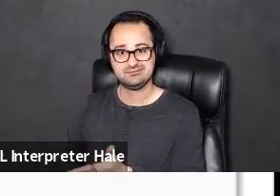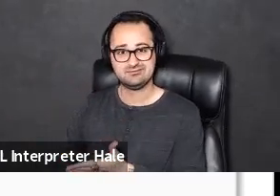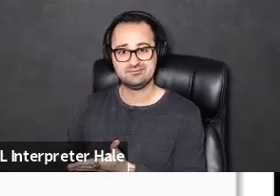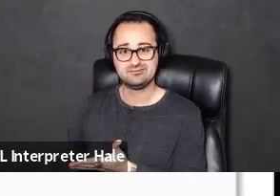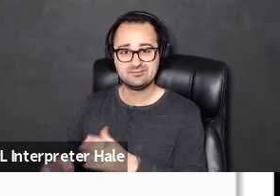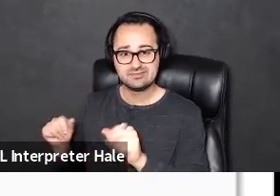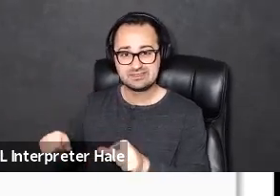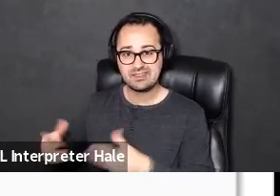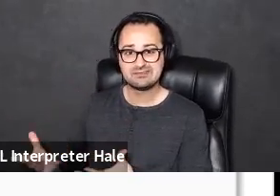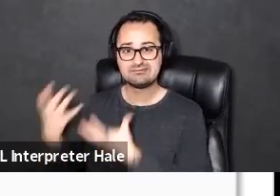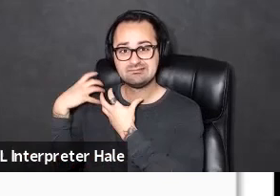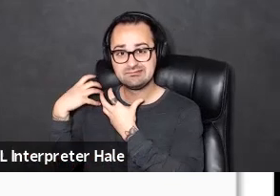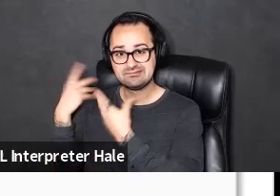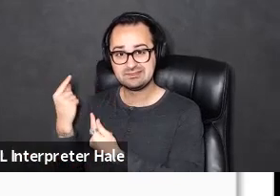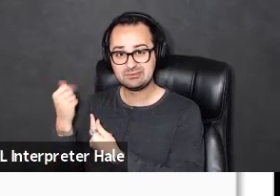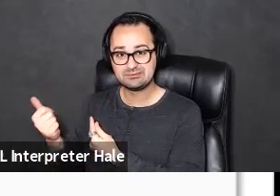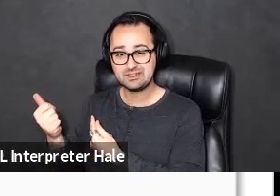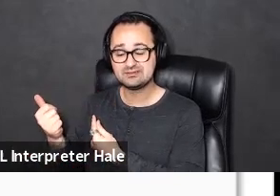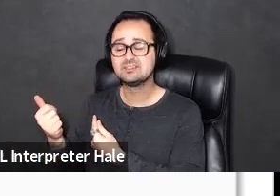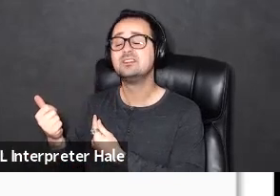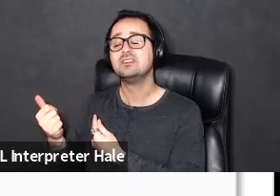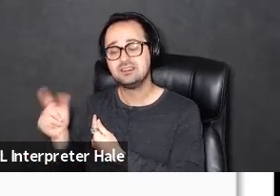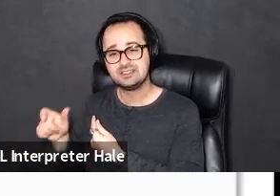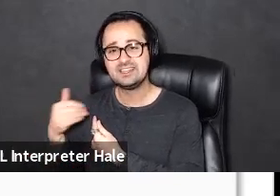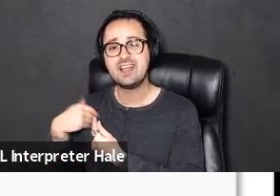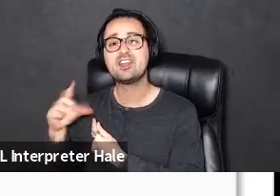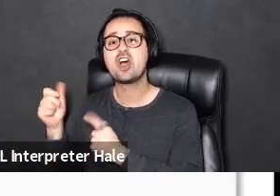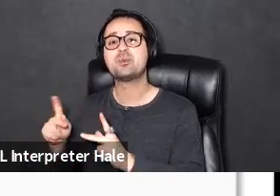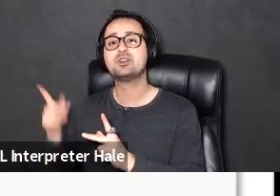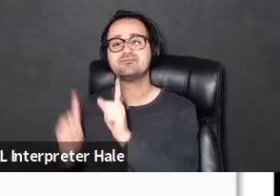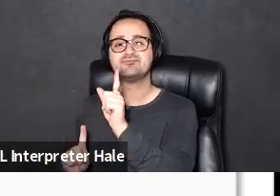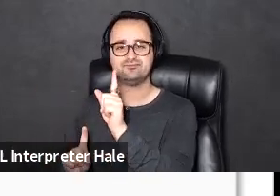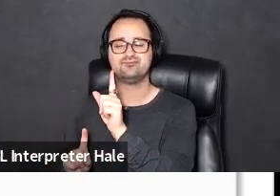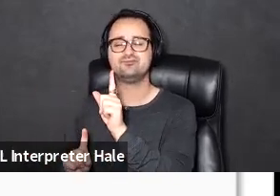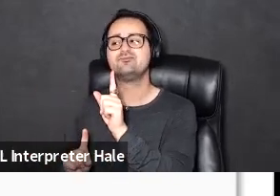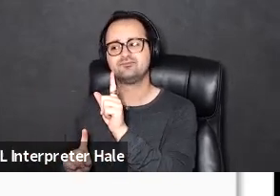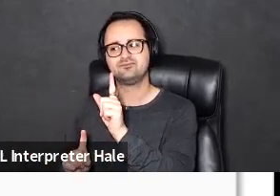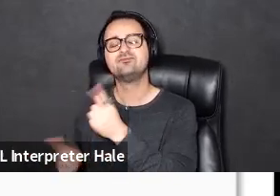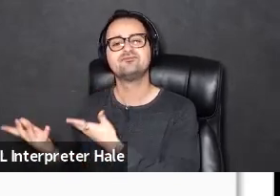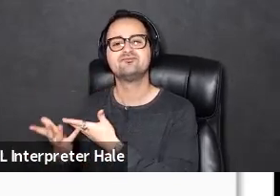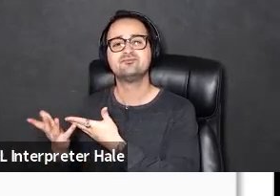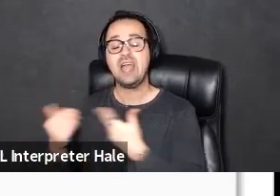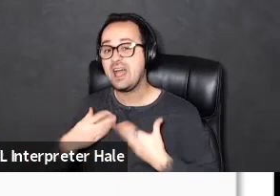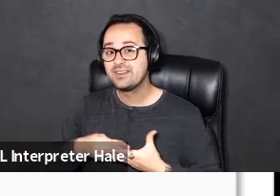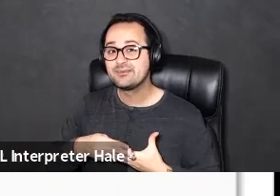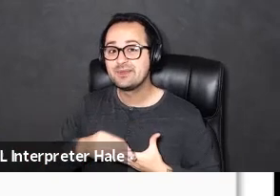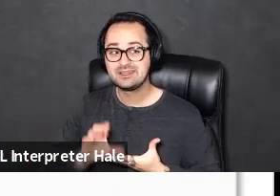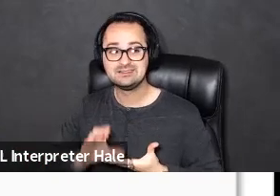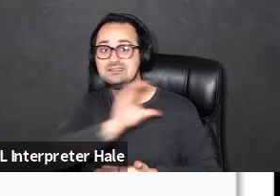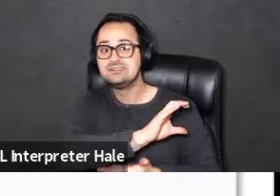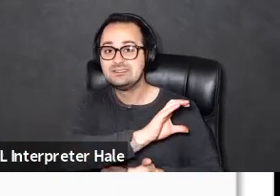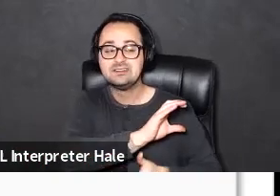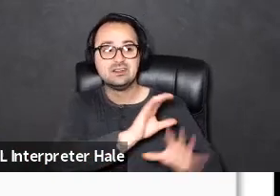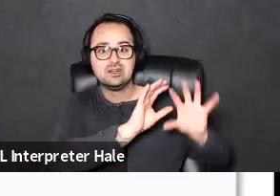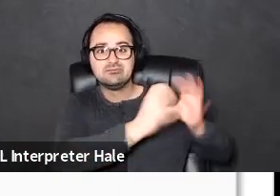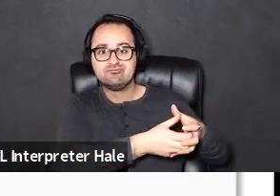to be able to take on and deal with? You'd have to have a trustee who's going to then deal with it. And are there funds set aside that are going